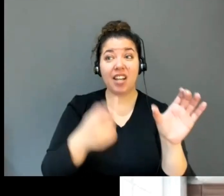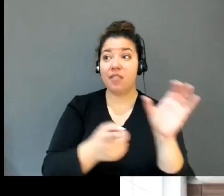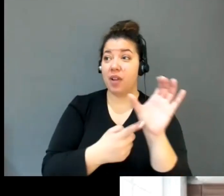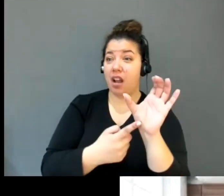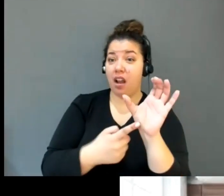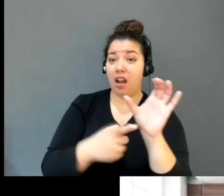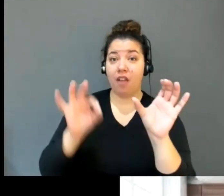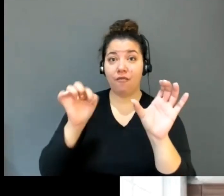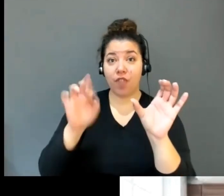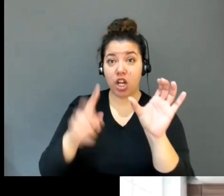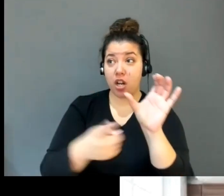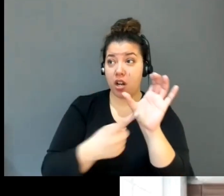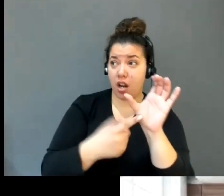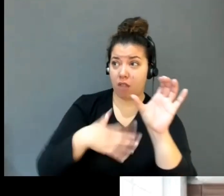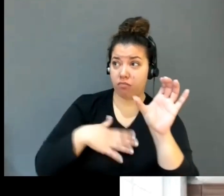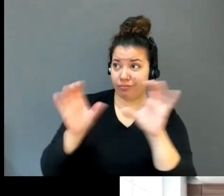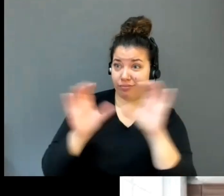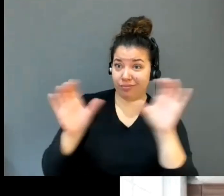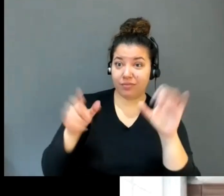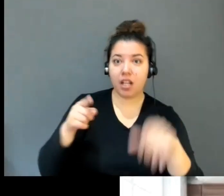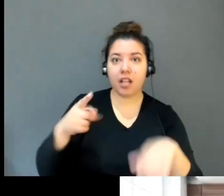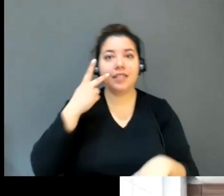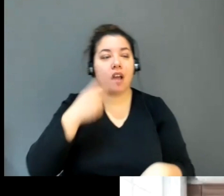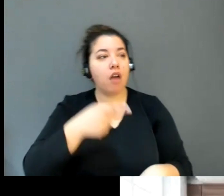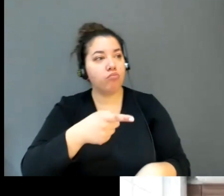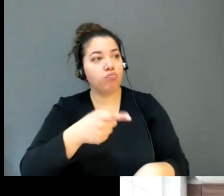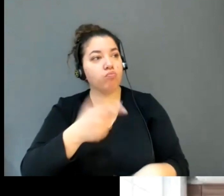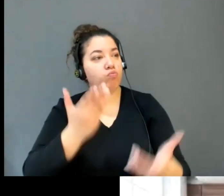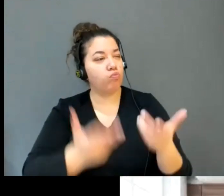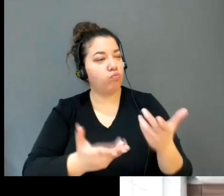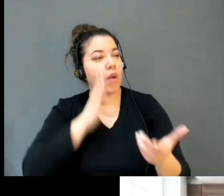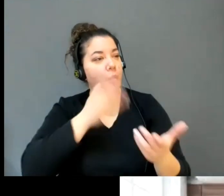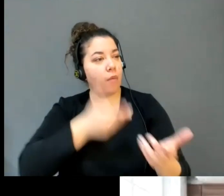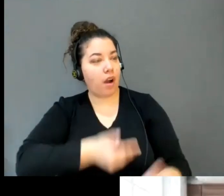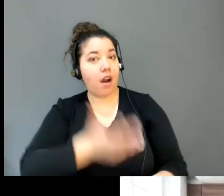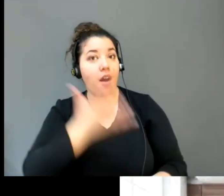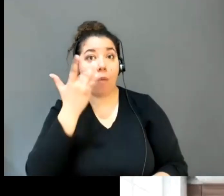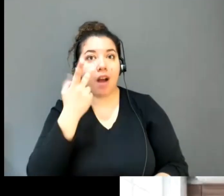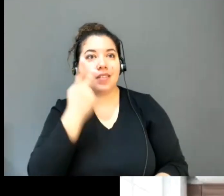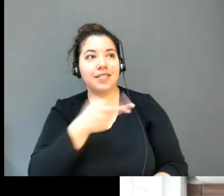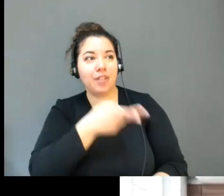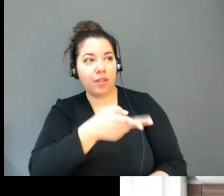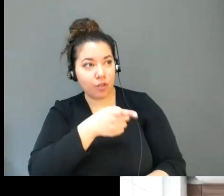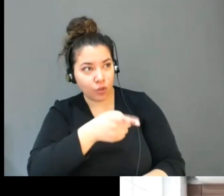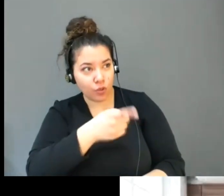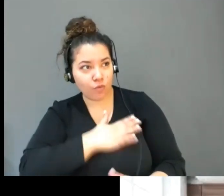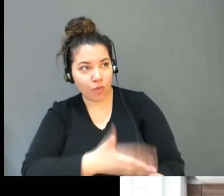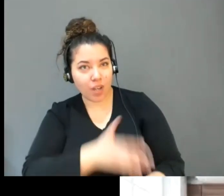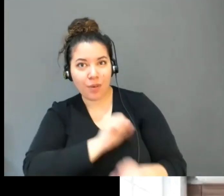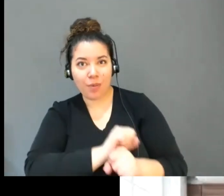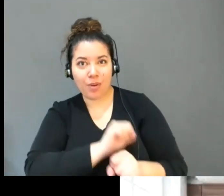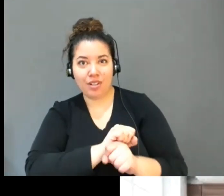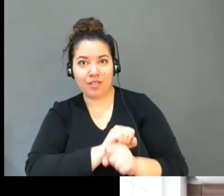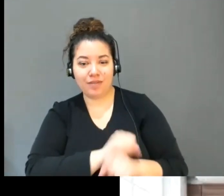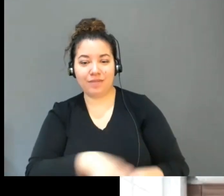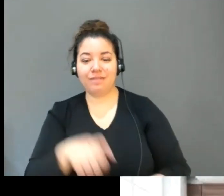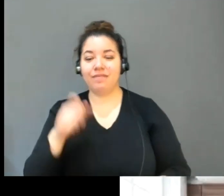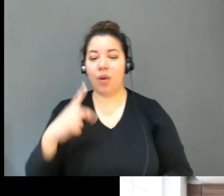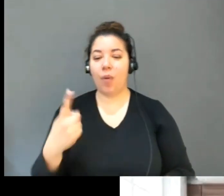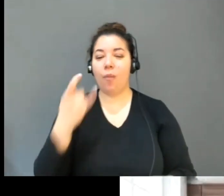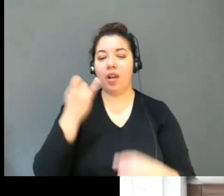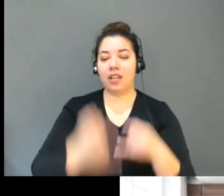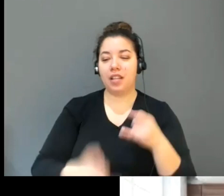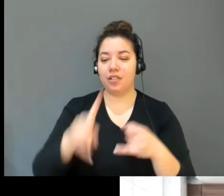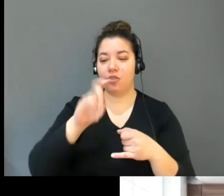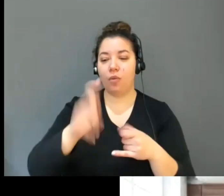as a potential hire because he knows how hard you're going to work. All right, let's get one last question in here, and then we'll do a little